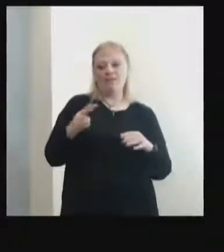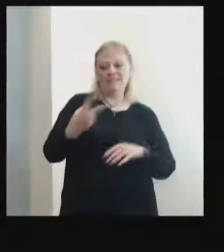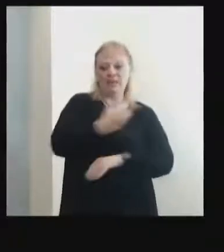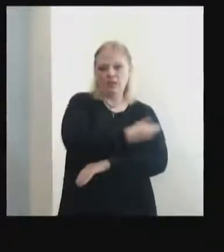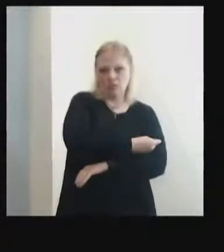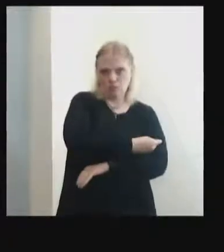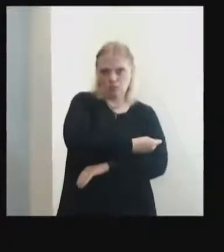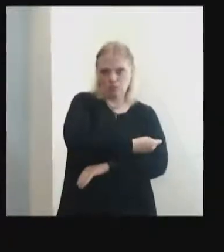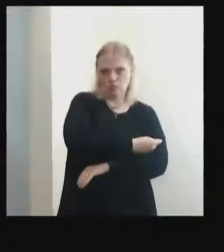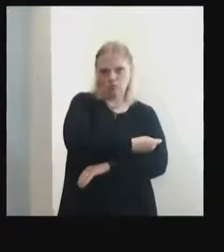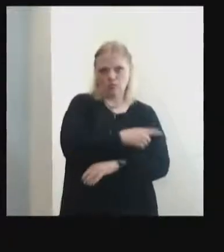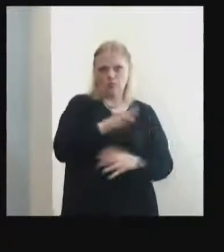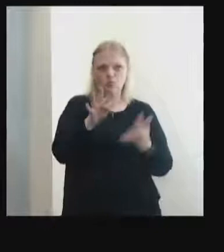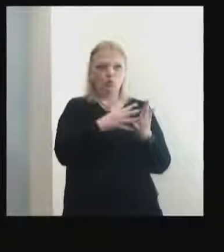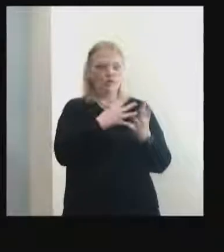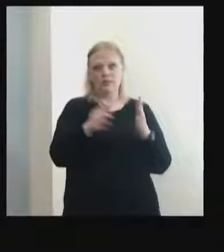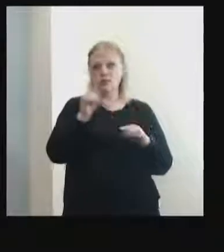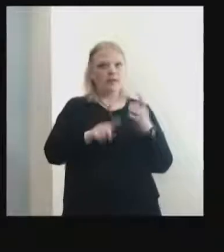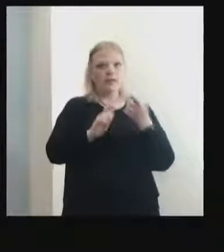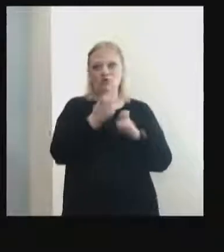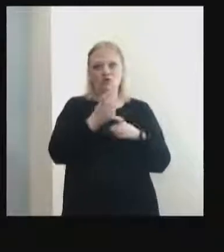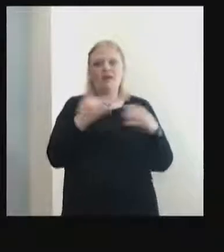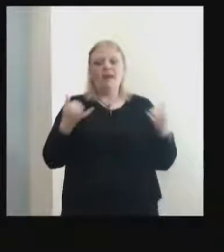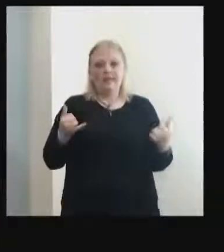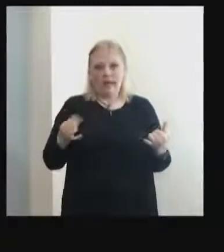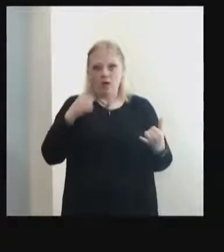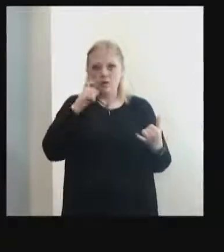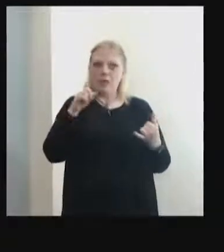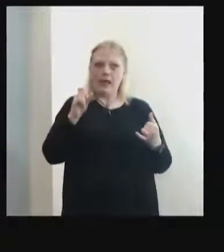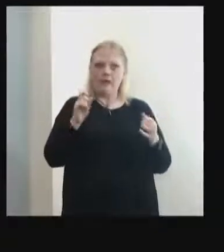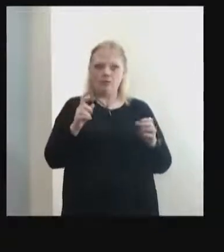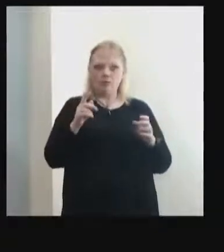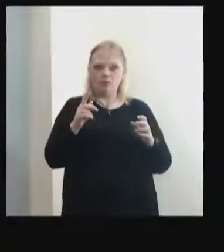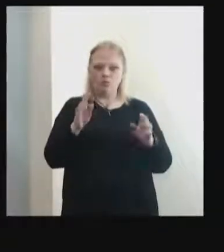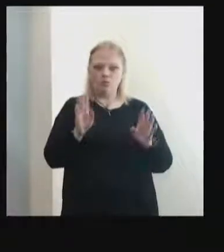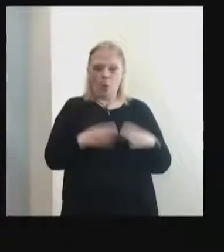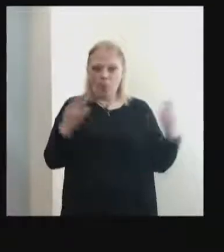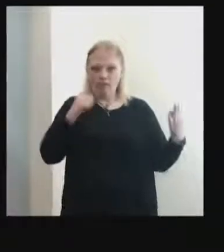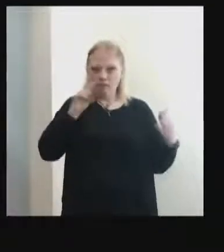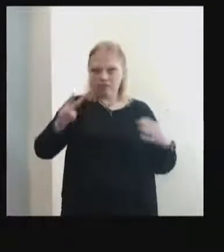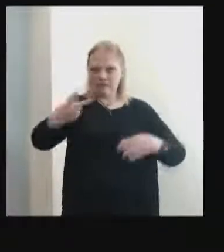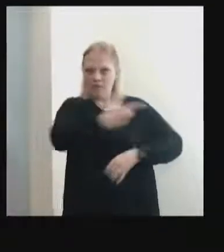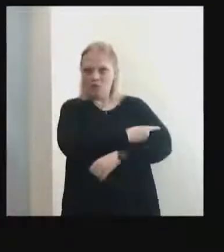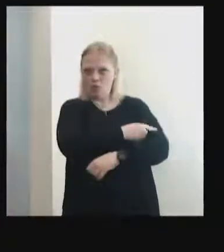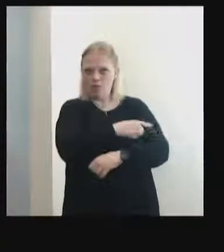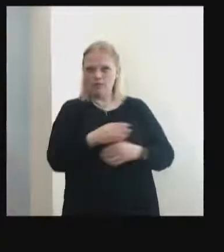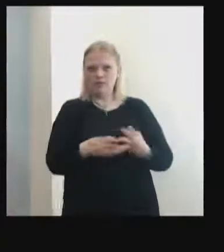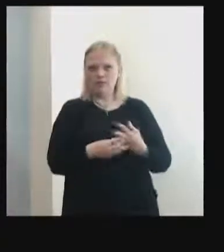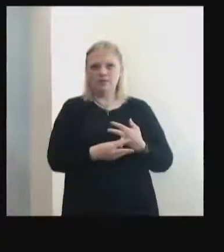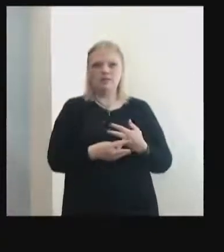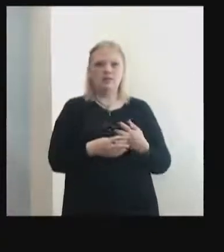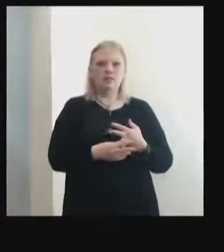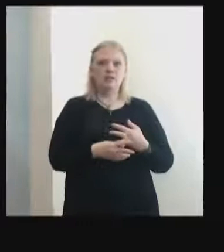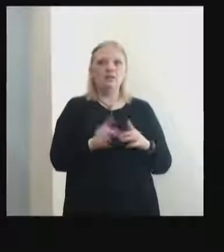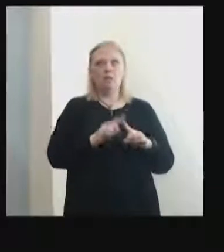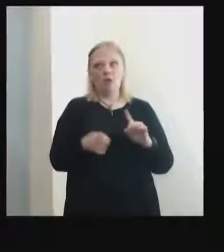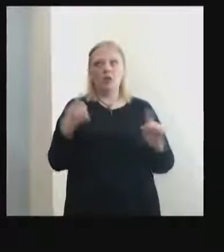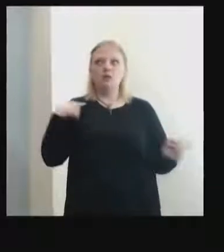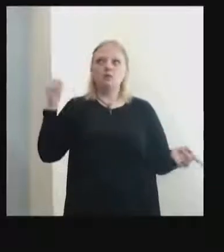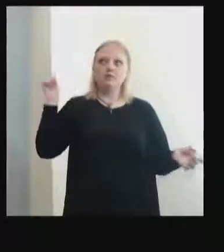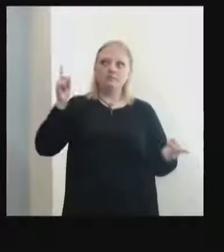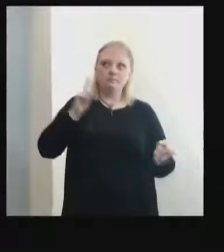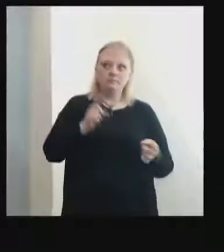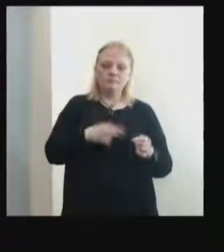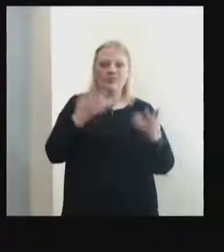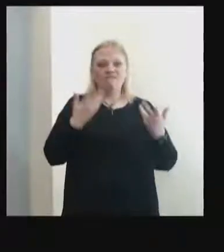So those schedules can't change right now because we have to stay open to give the second doses. But as we wind down and finish up this